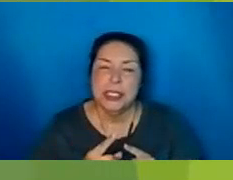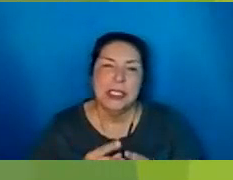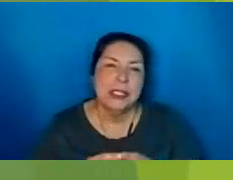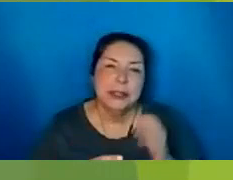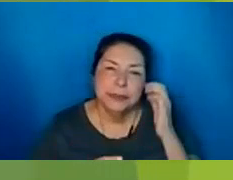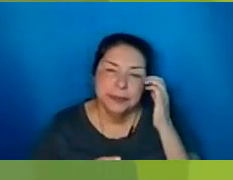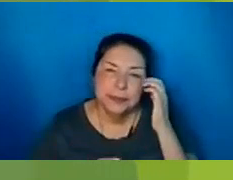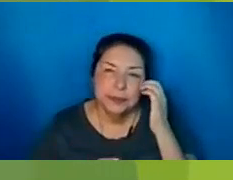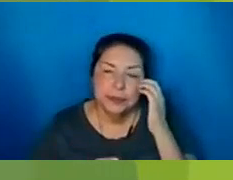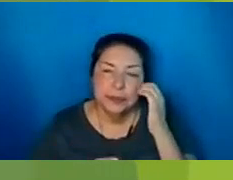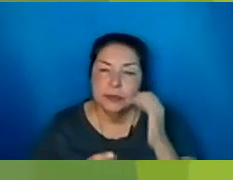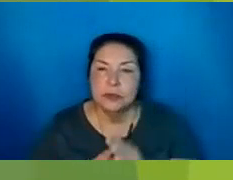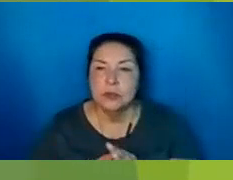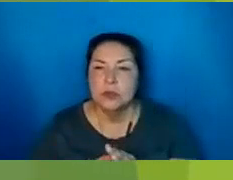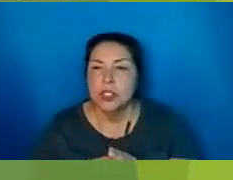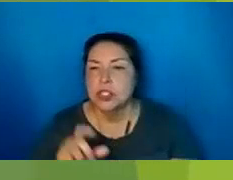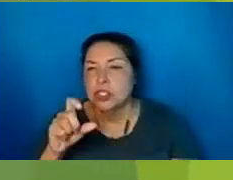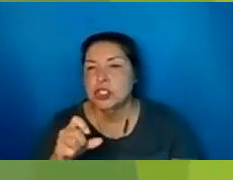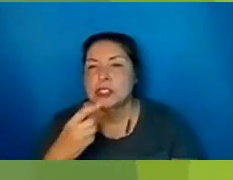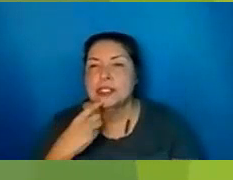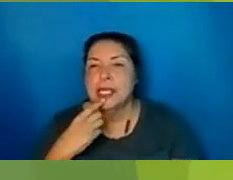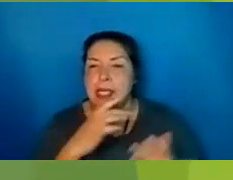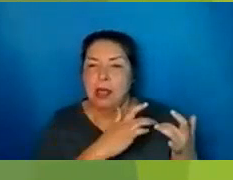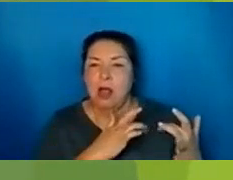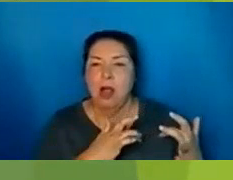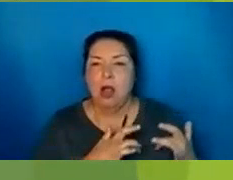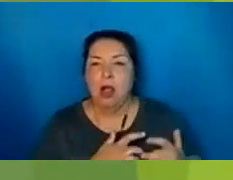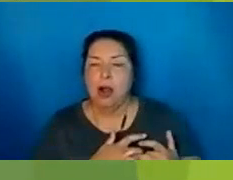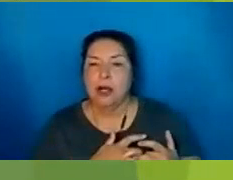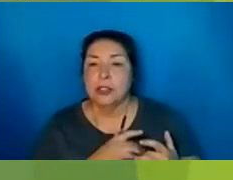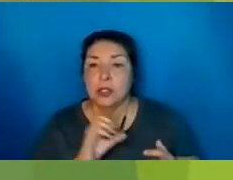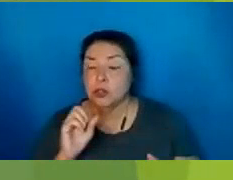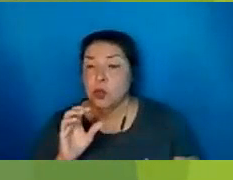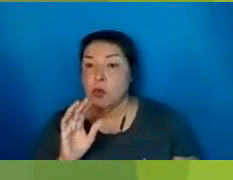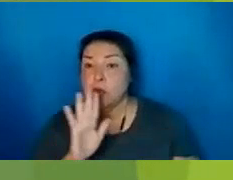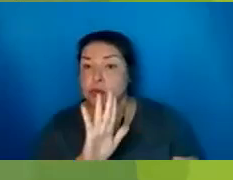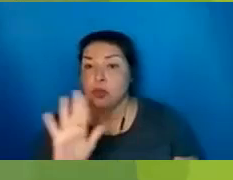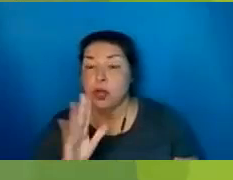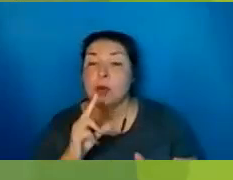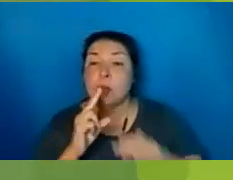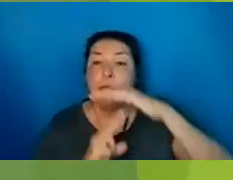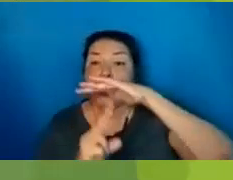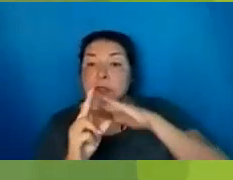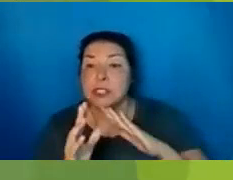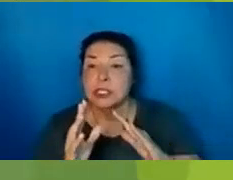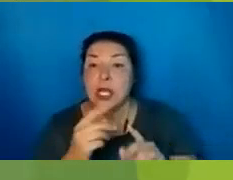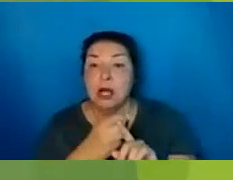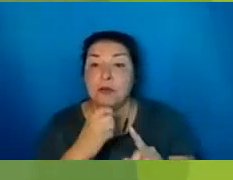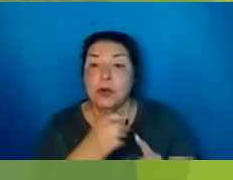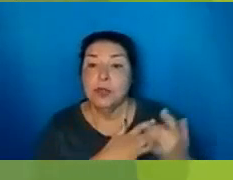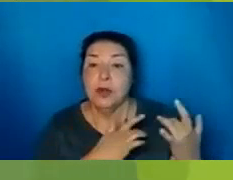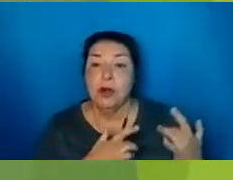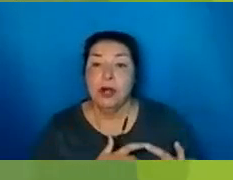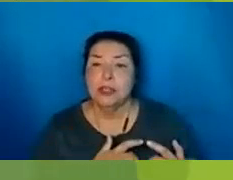as heart. So their prophecies are coming from their heart. And so what does that mean? These